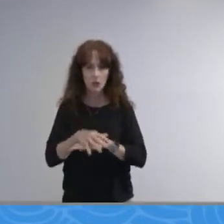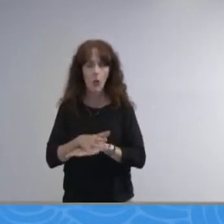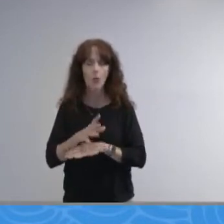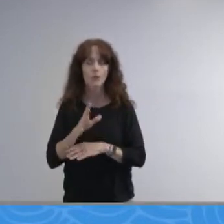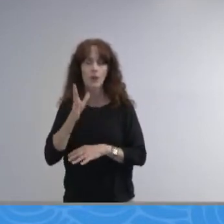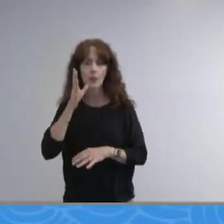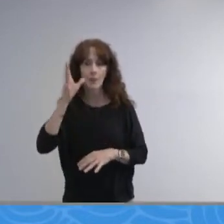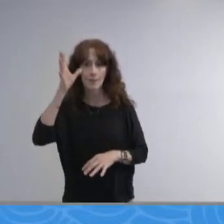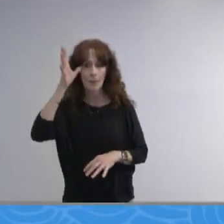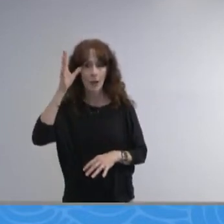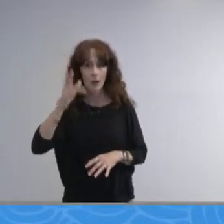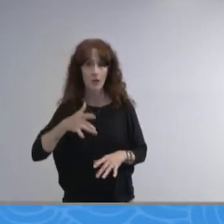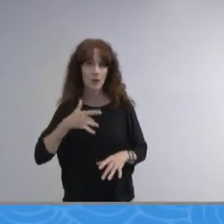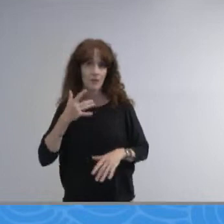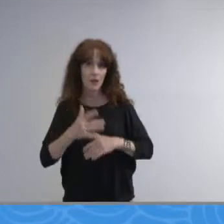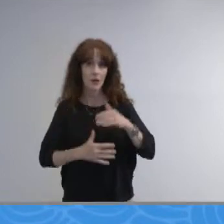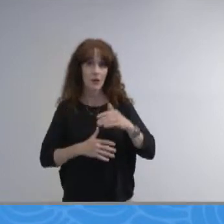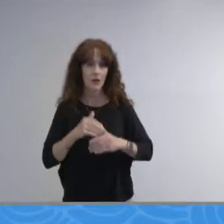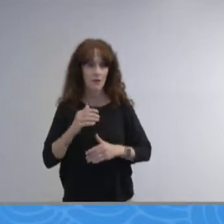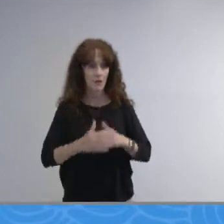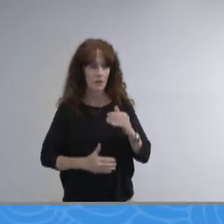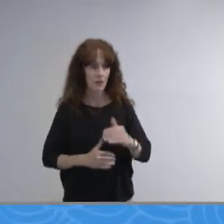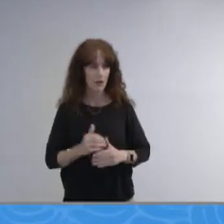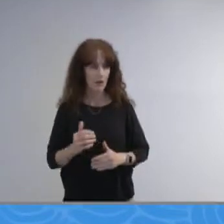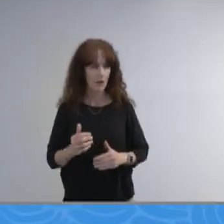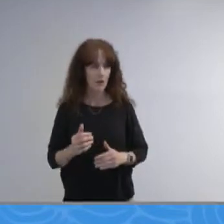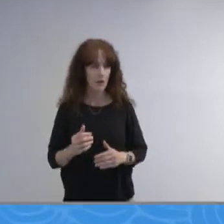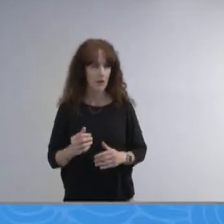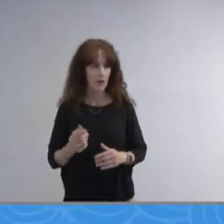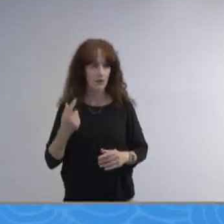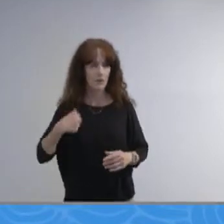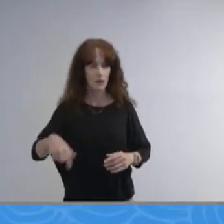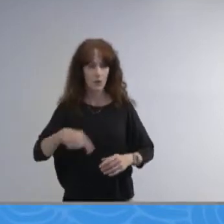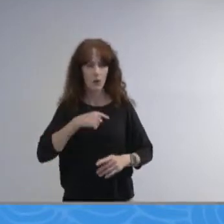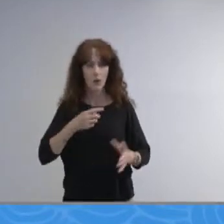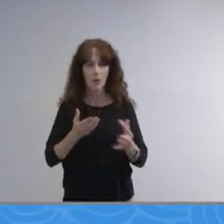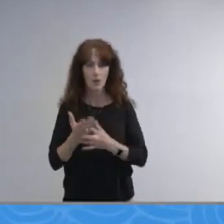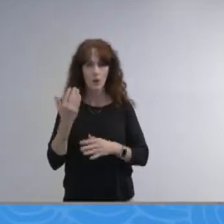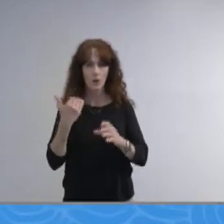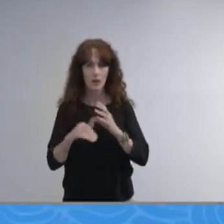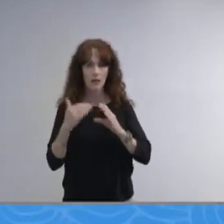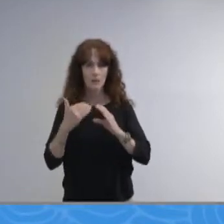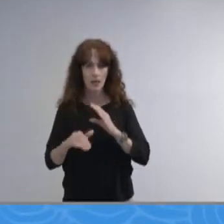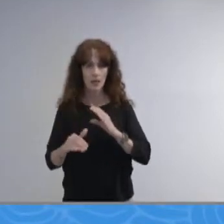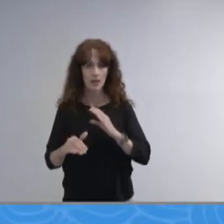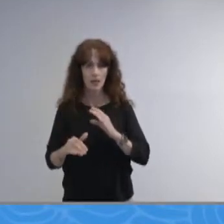the parent, if you feel comfortable, could send the documents over to us through email.